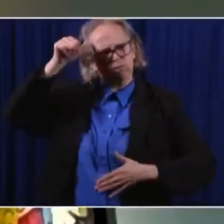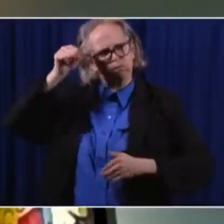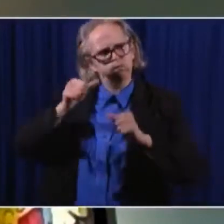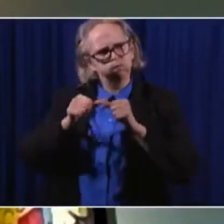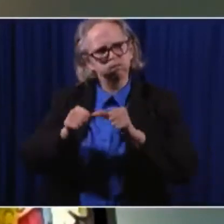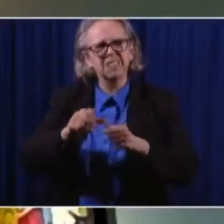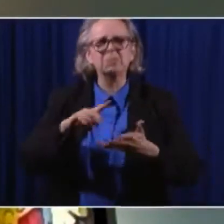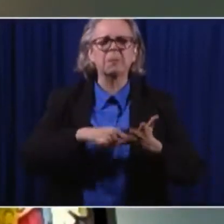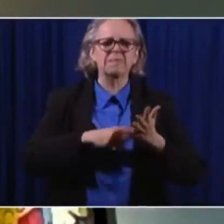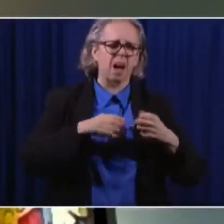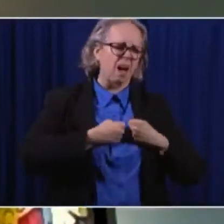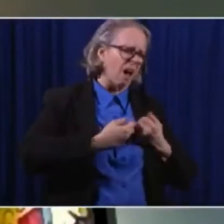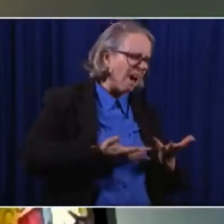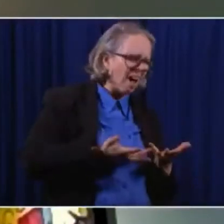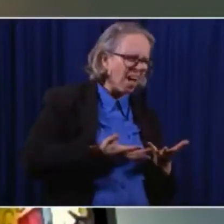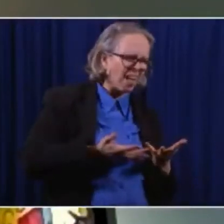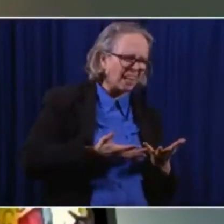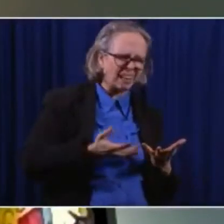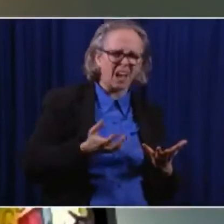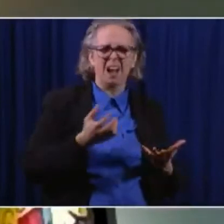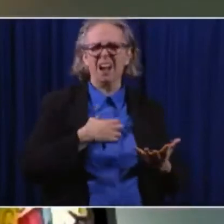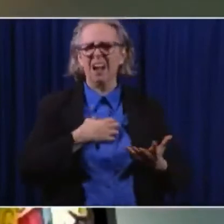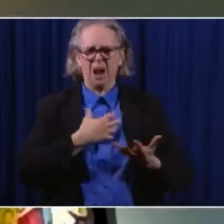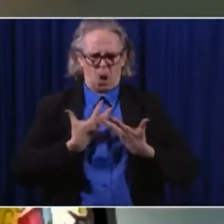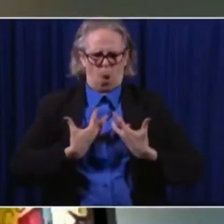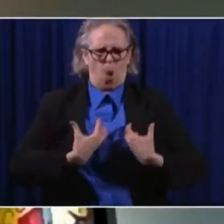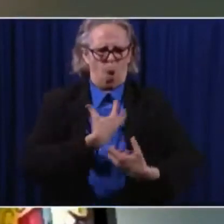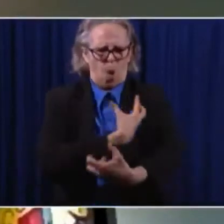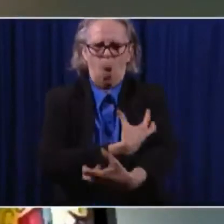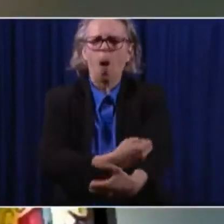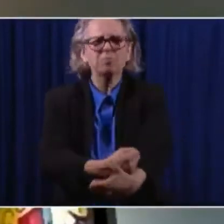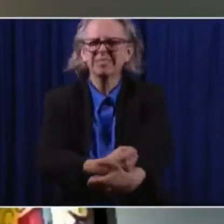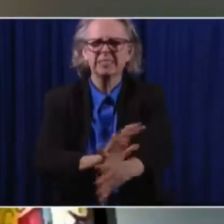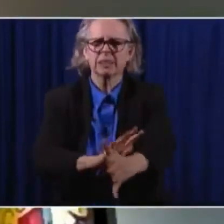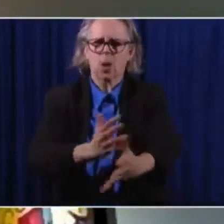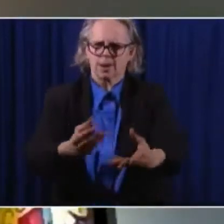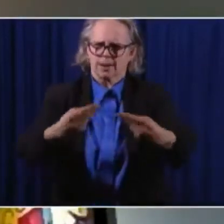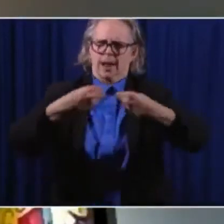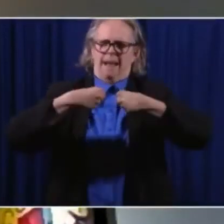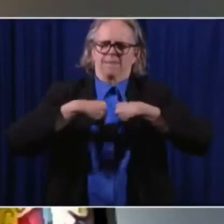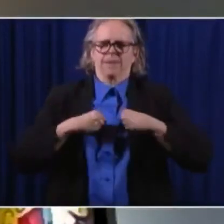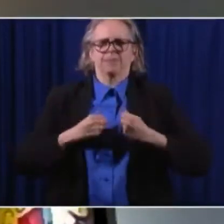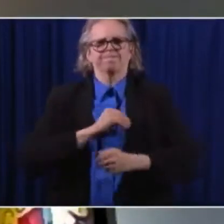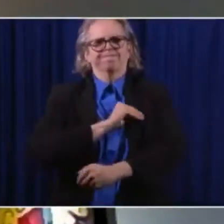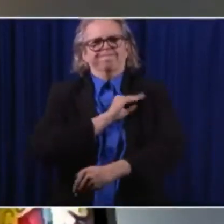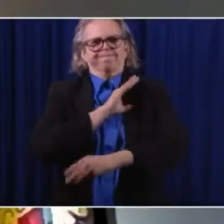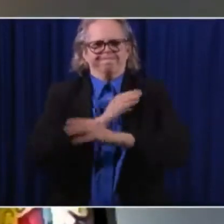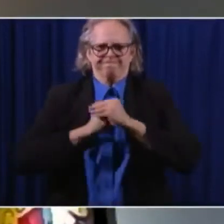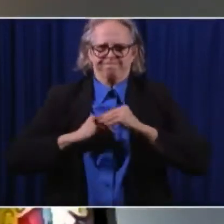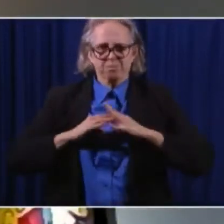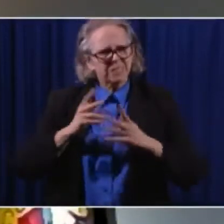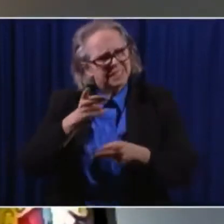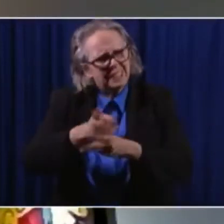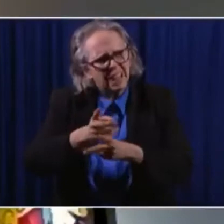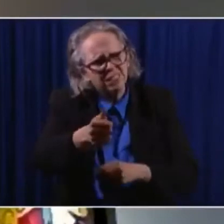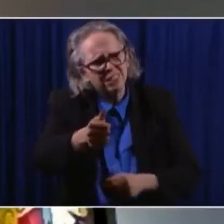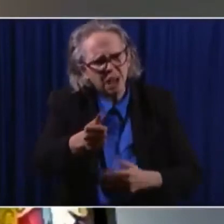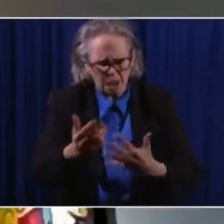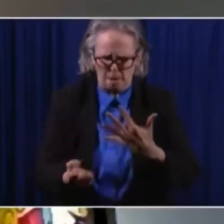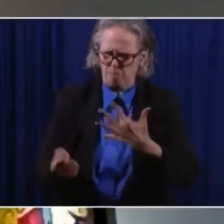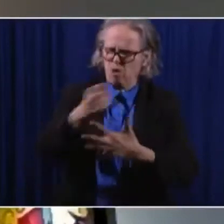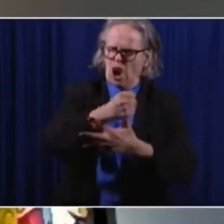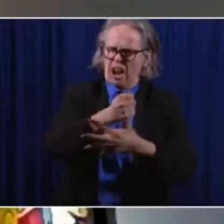and it taking place over months and months. So remember, taking care of yourself is a priority, not a luxury. And